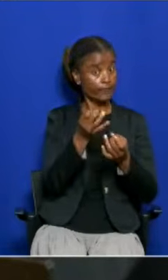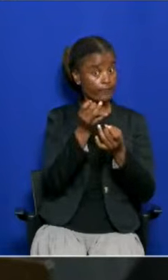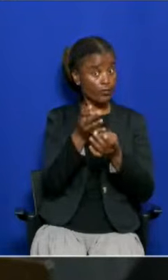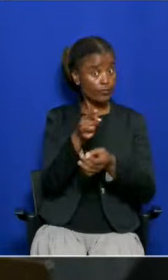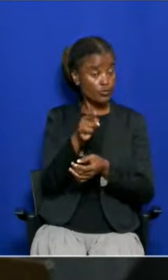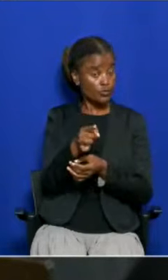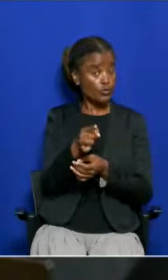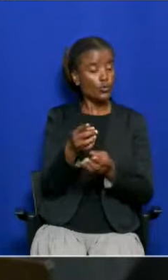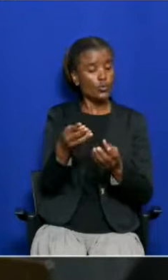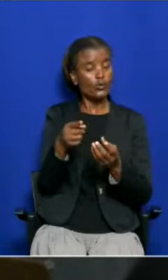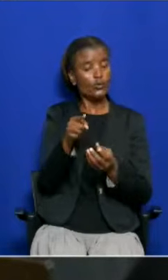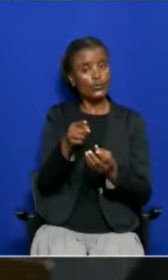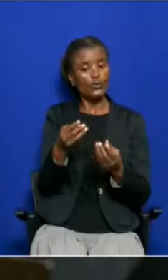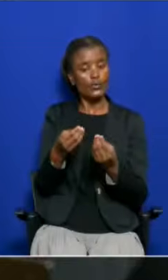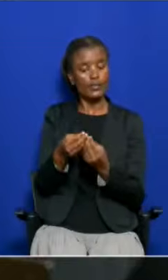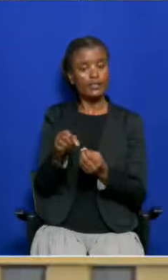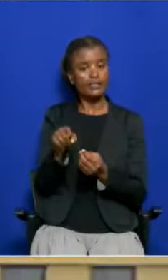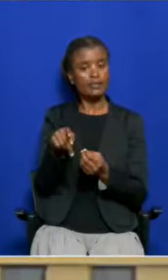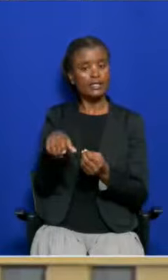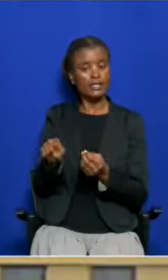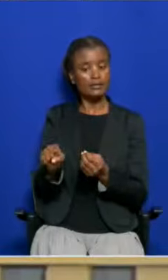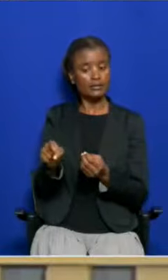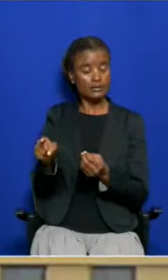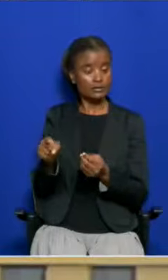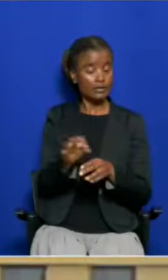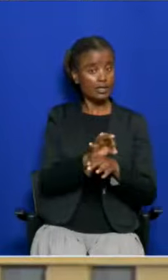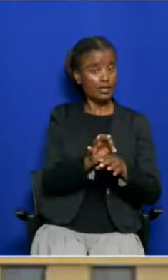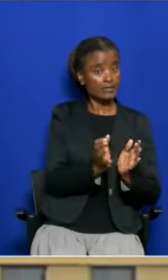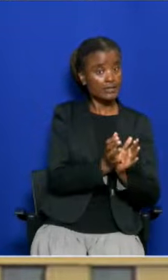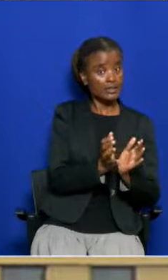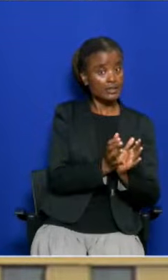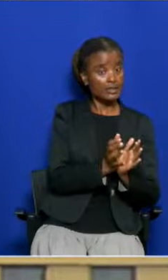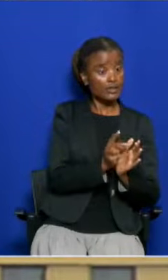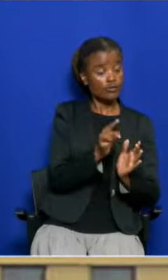you have any further involvement in that process? Were you at the meeting?